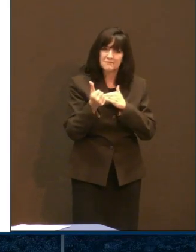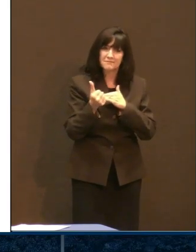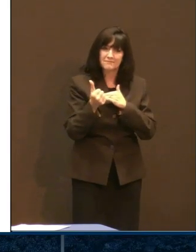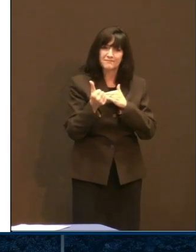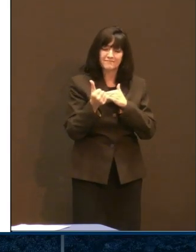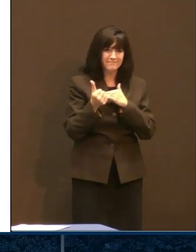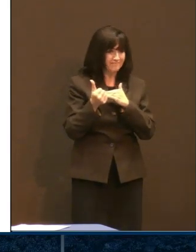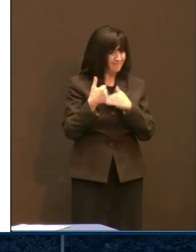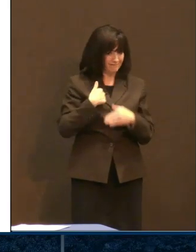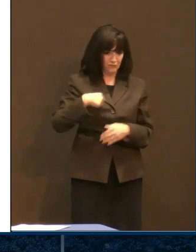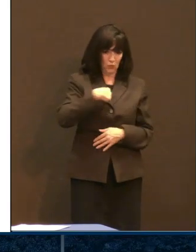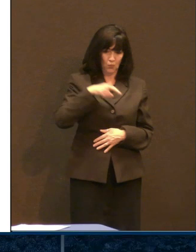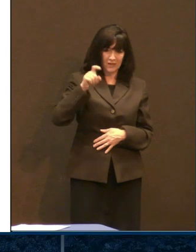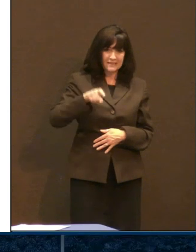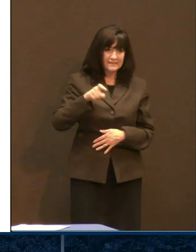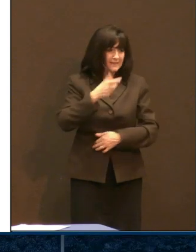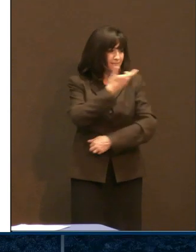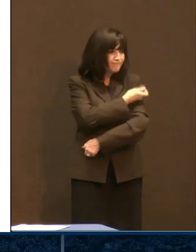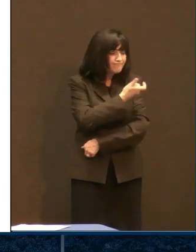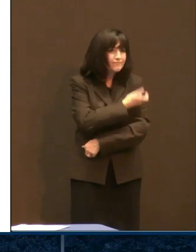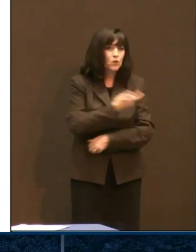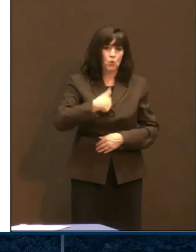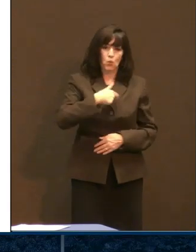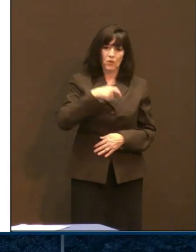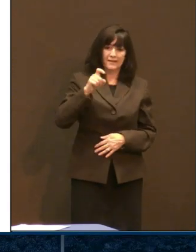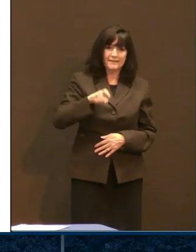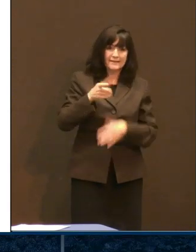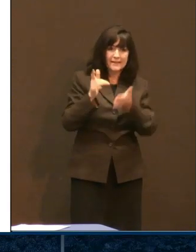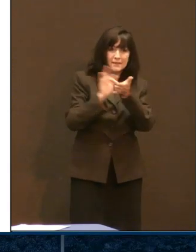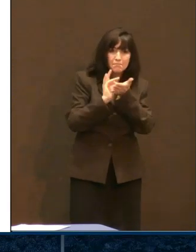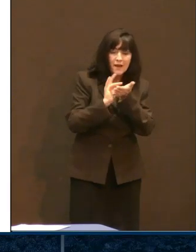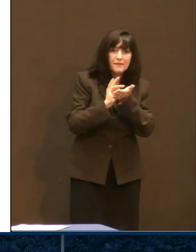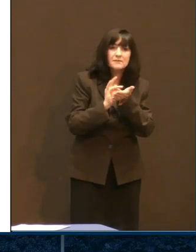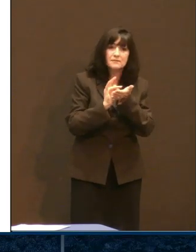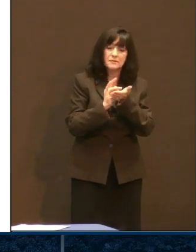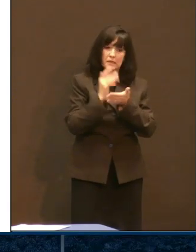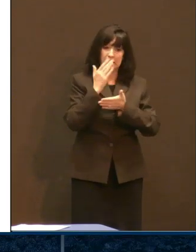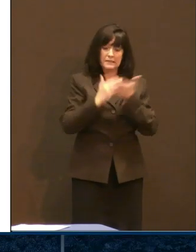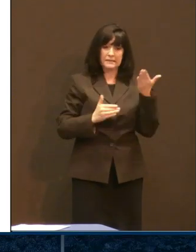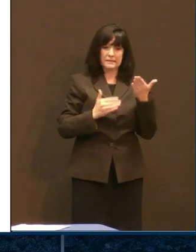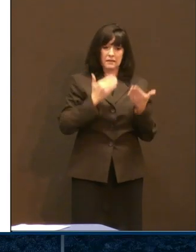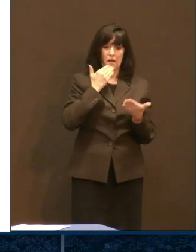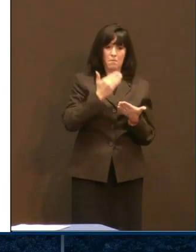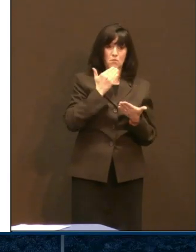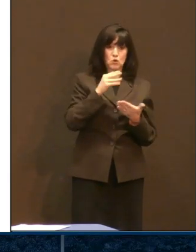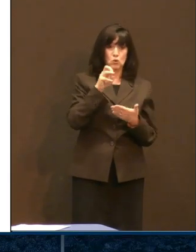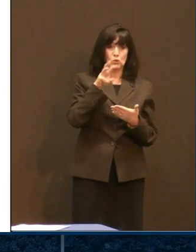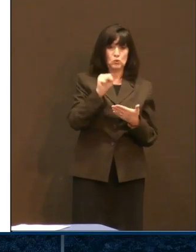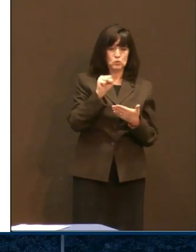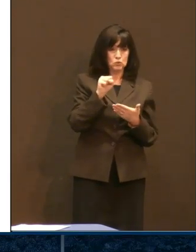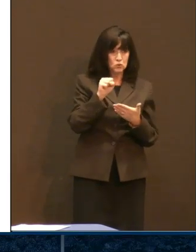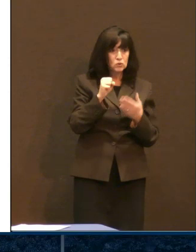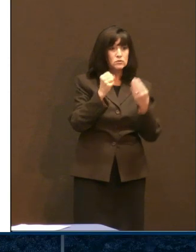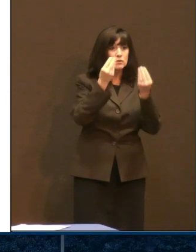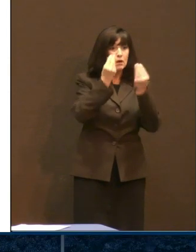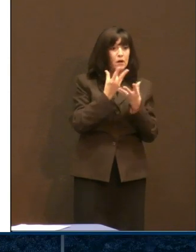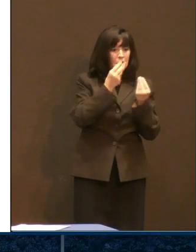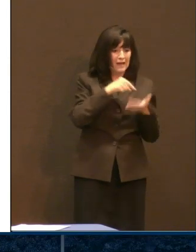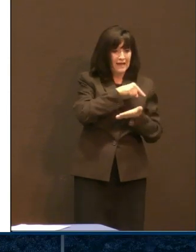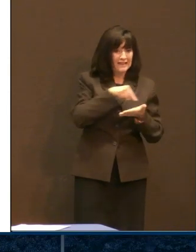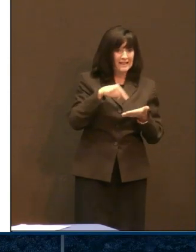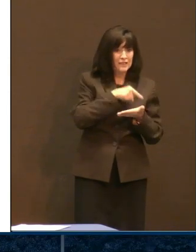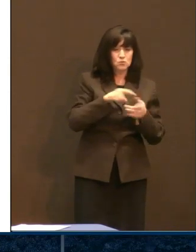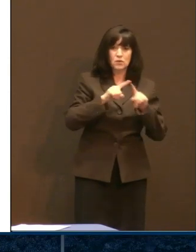treatment, drugs, and we had some good news a little bit this week, and without the vaccine. So We're in this together. Just